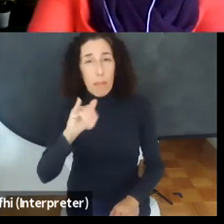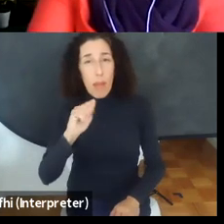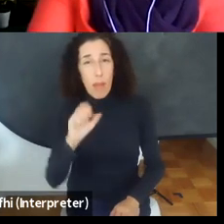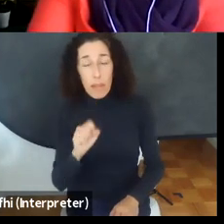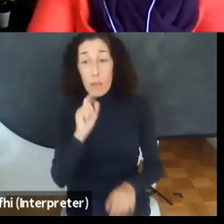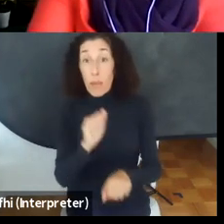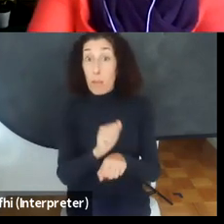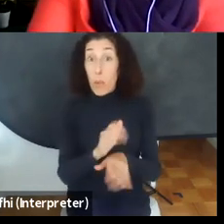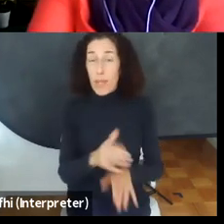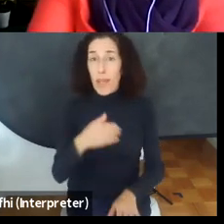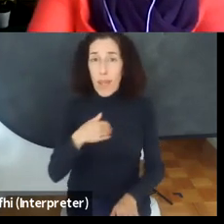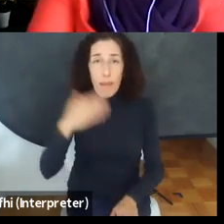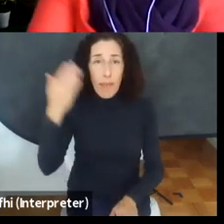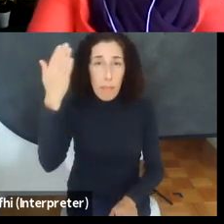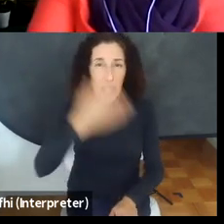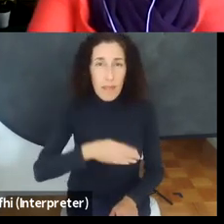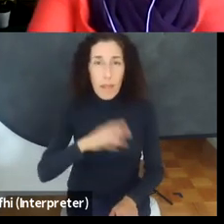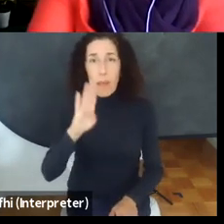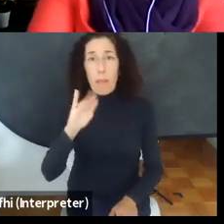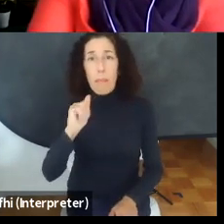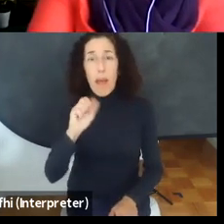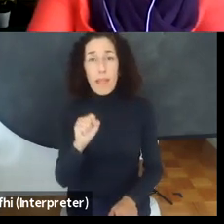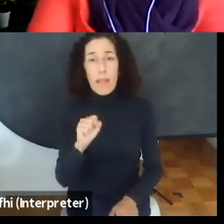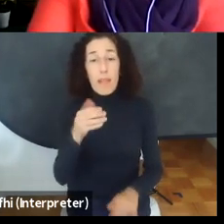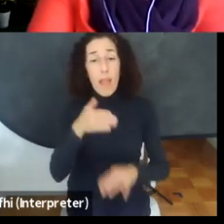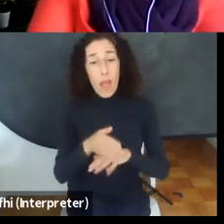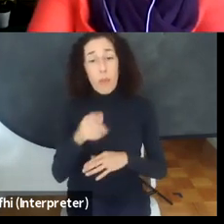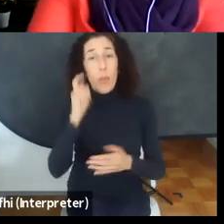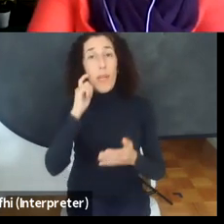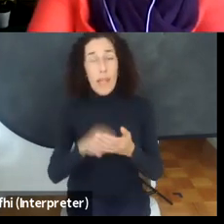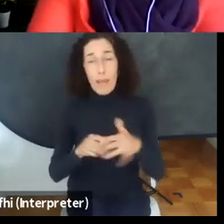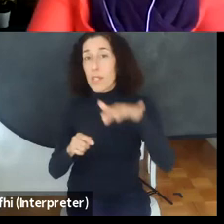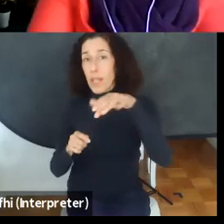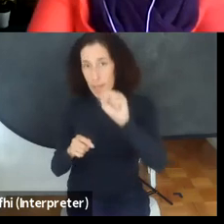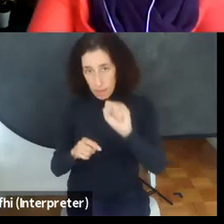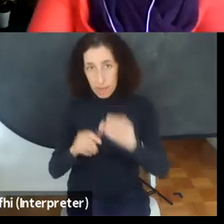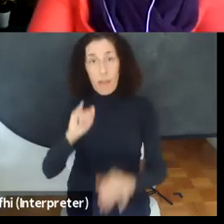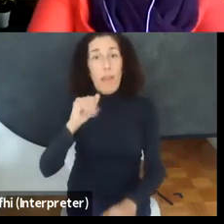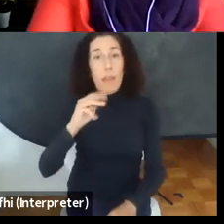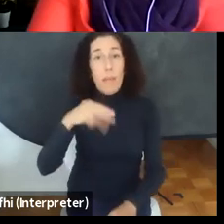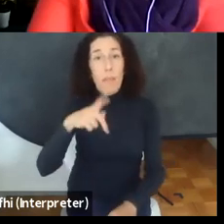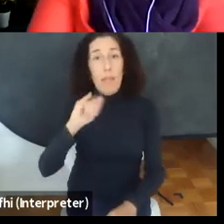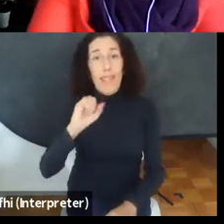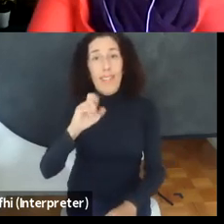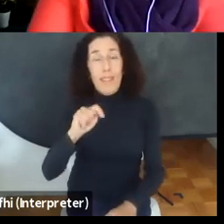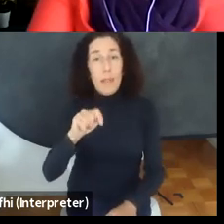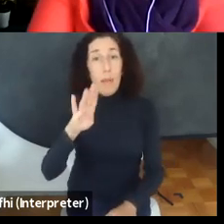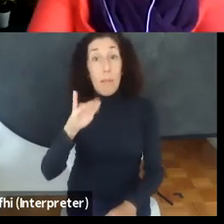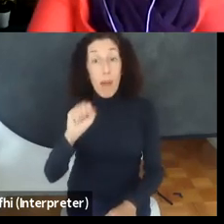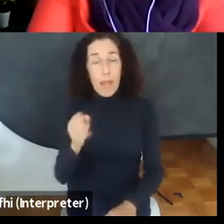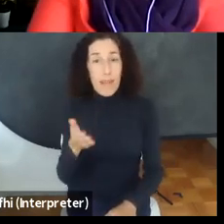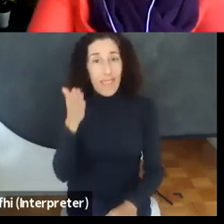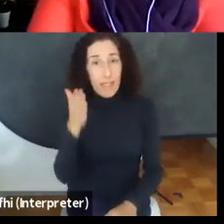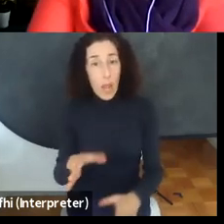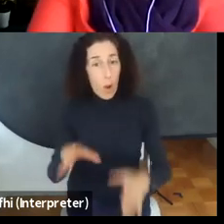have an implicit bias. And once we acknowledge that it exists, I think we can address it better. And so first step would be to acknowledge it, and then